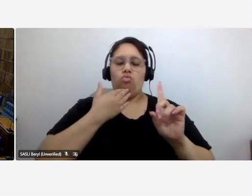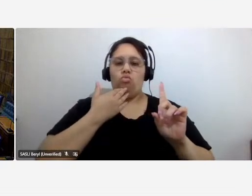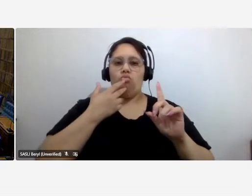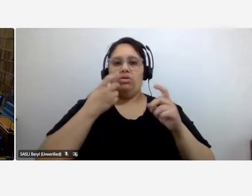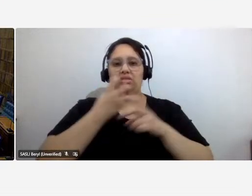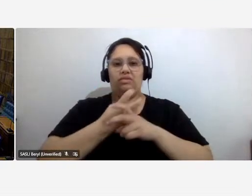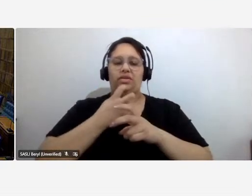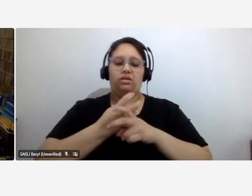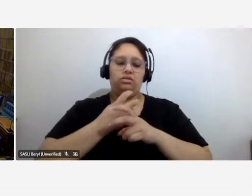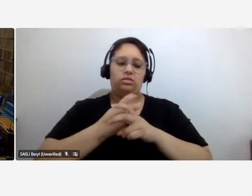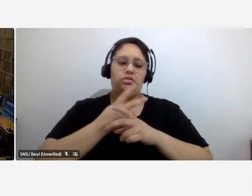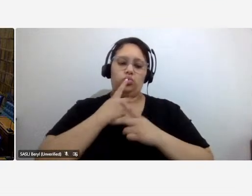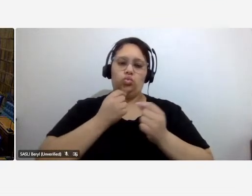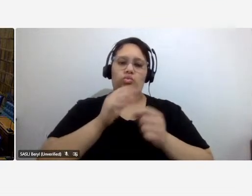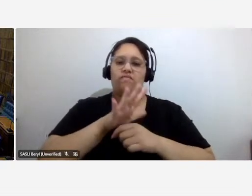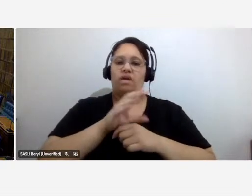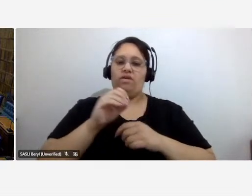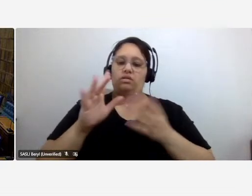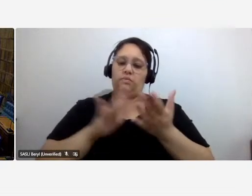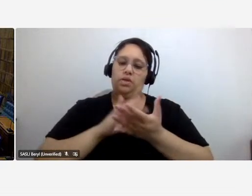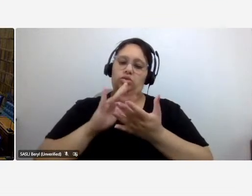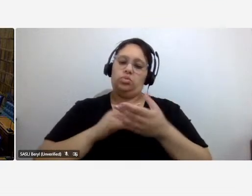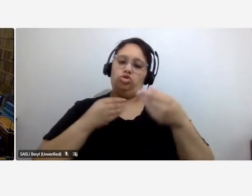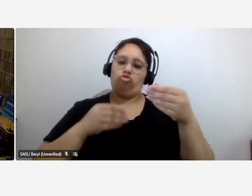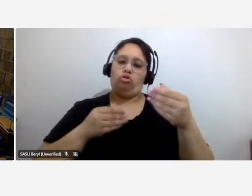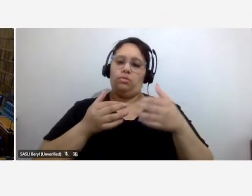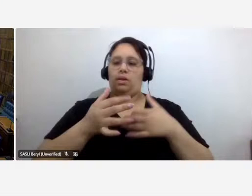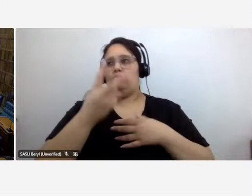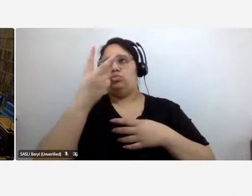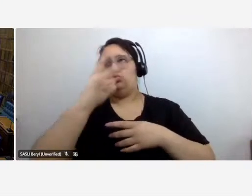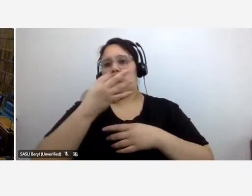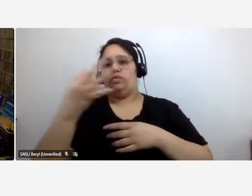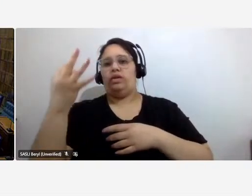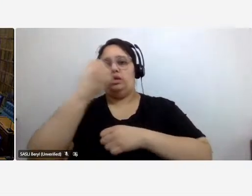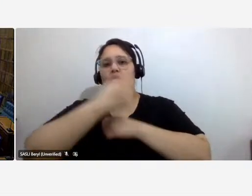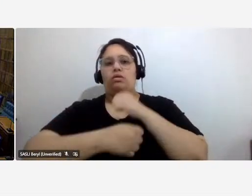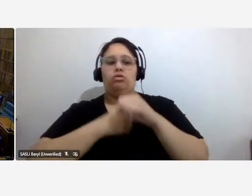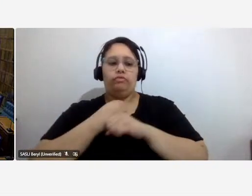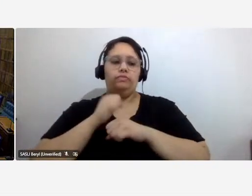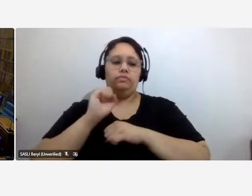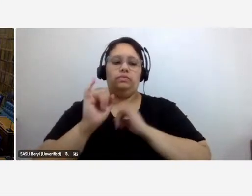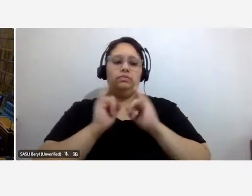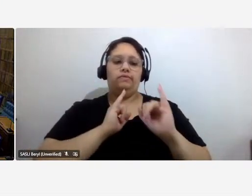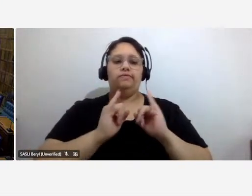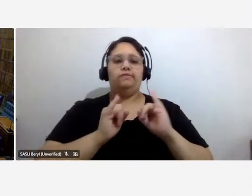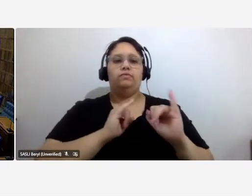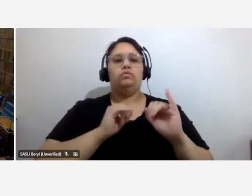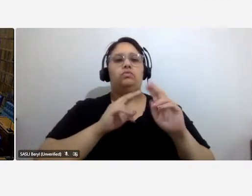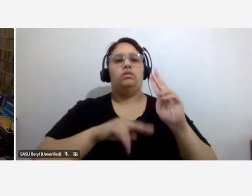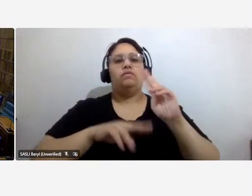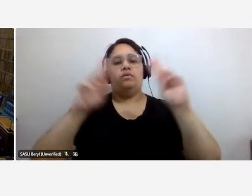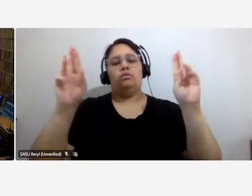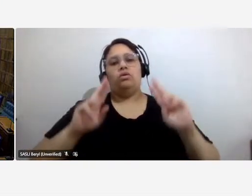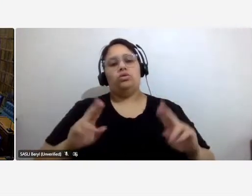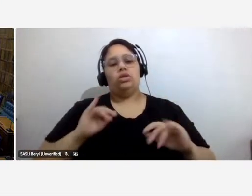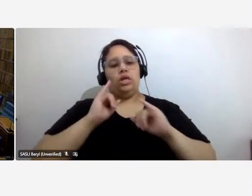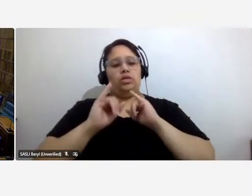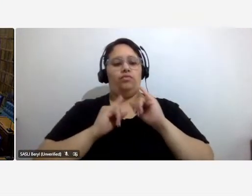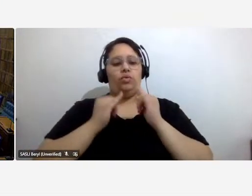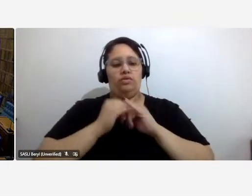difficulty in doing a 500-page document over a period of 2 to 3 years. He interviews federations, he interviews individual